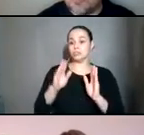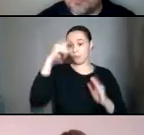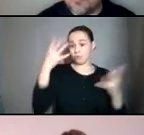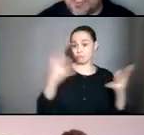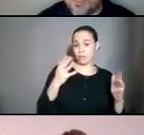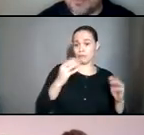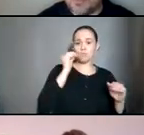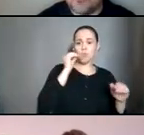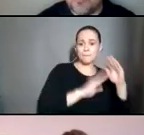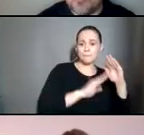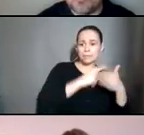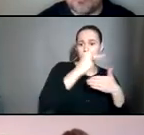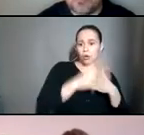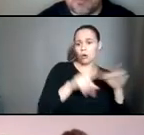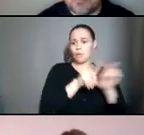program.